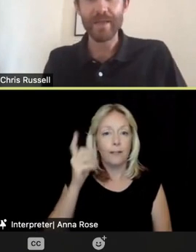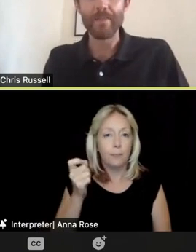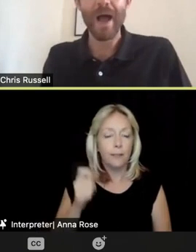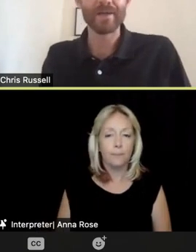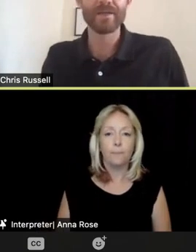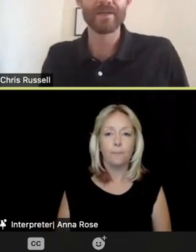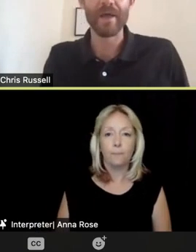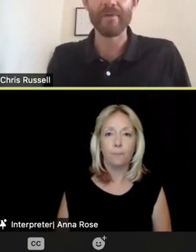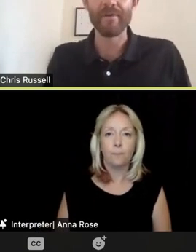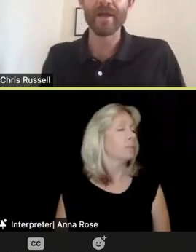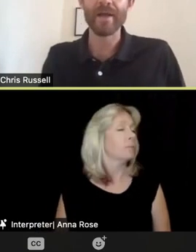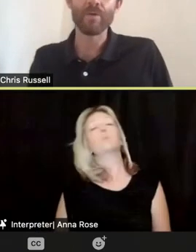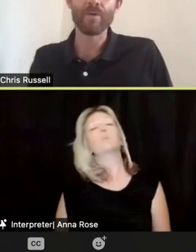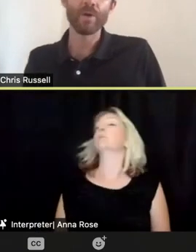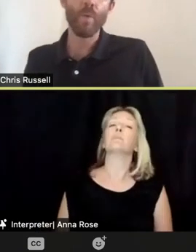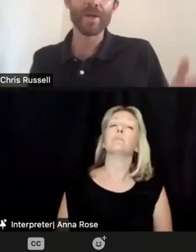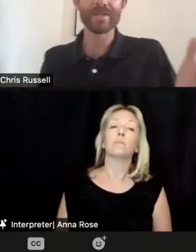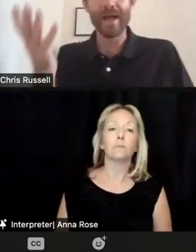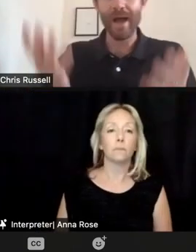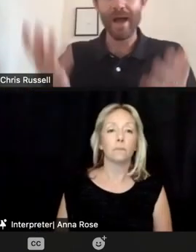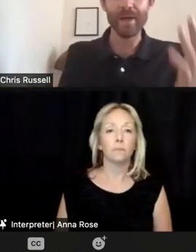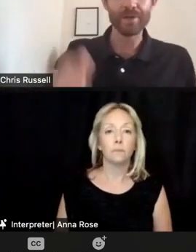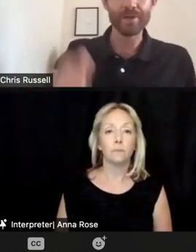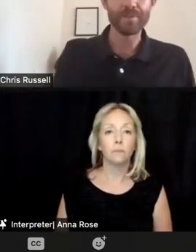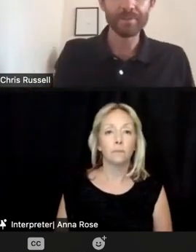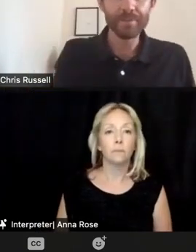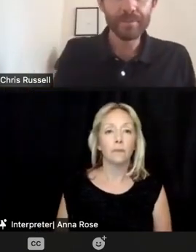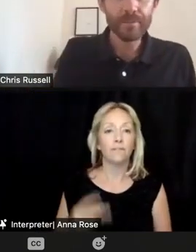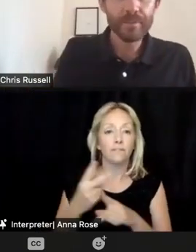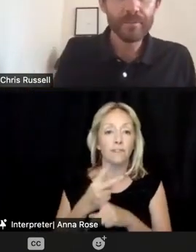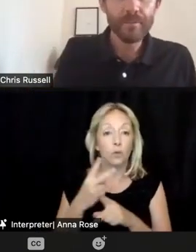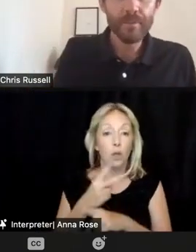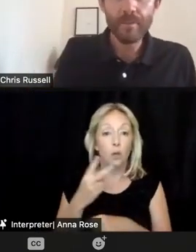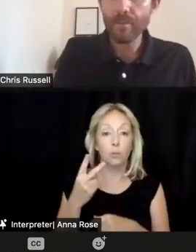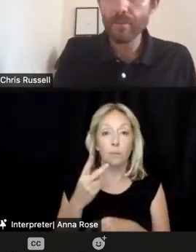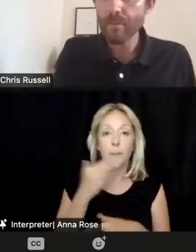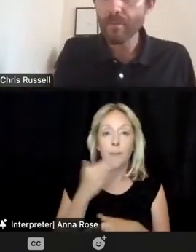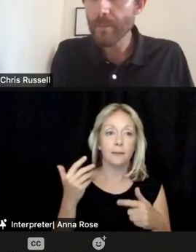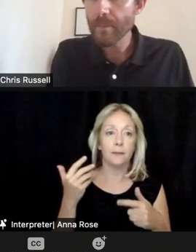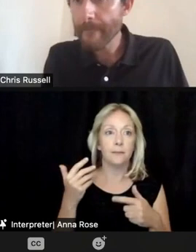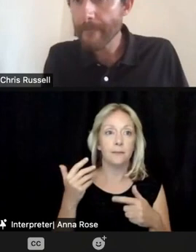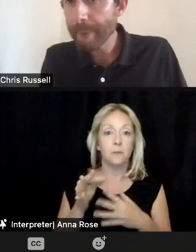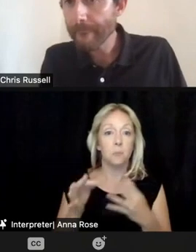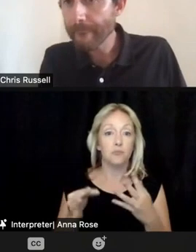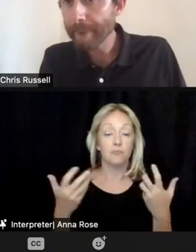think outside the box and find out what is that combination.